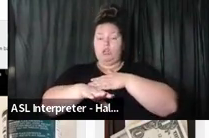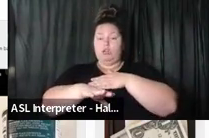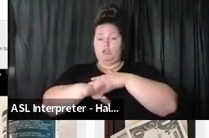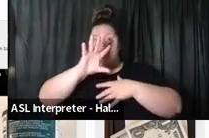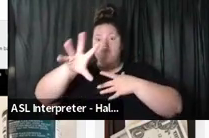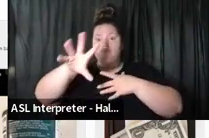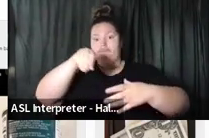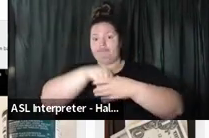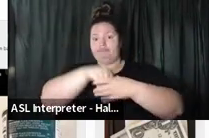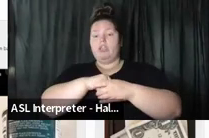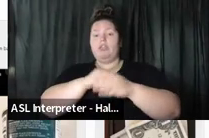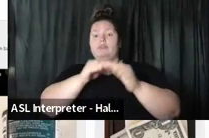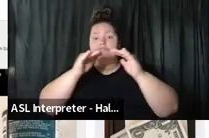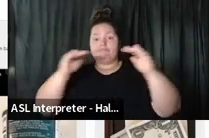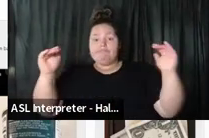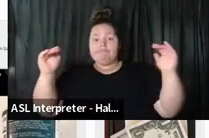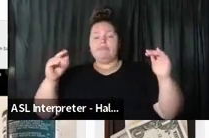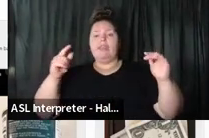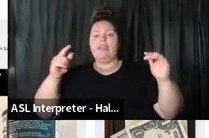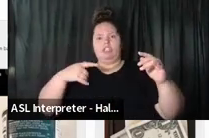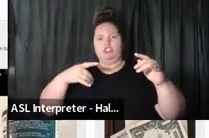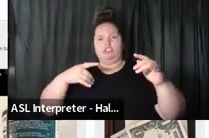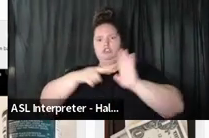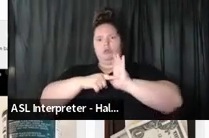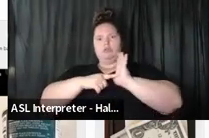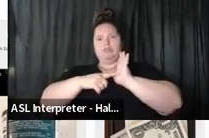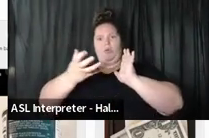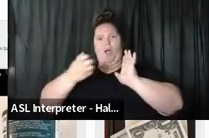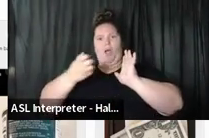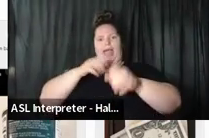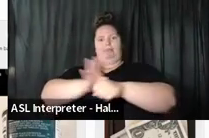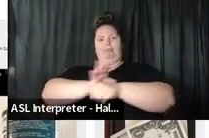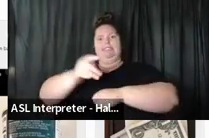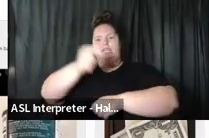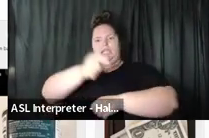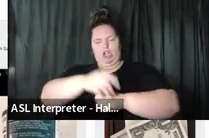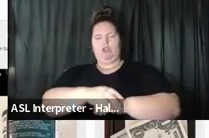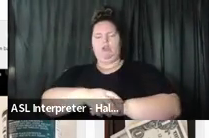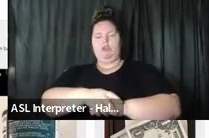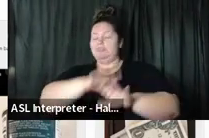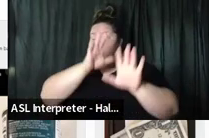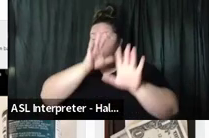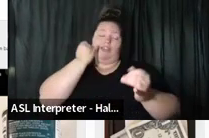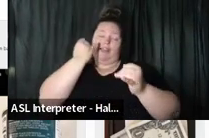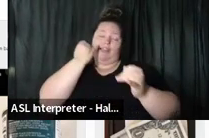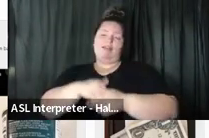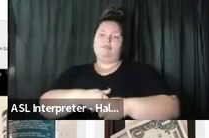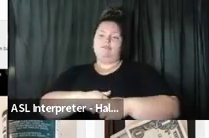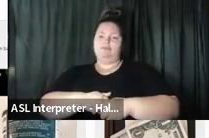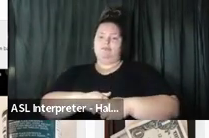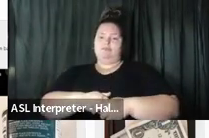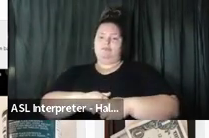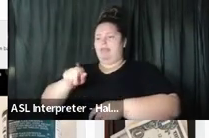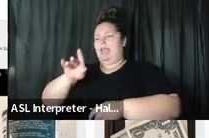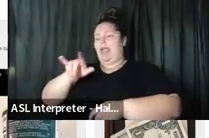And it shows that they want my business there. So yeah, I think it's a great idea. Yeah, and even like the zoo